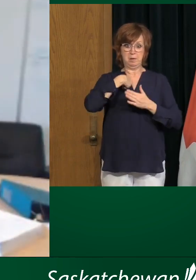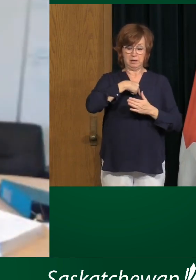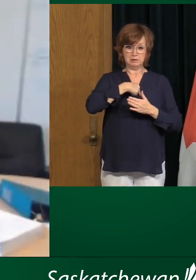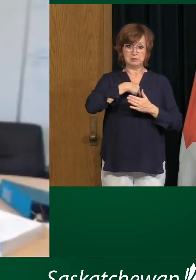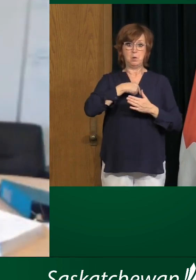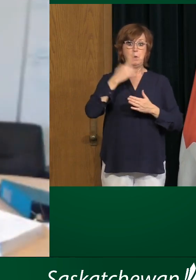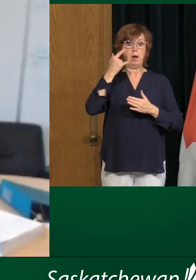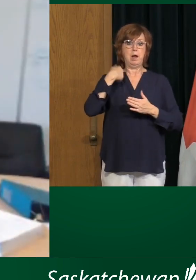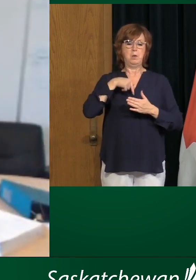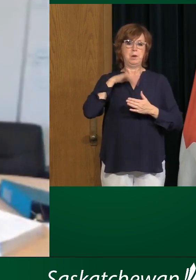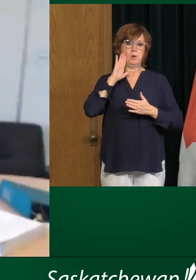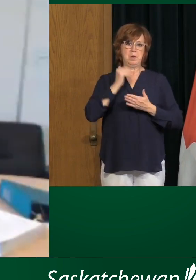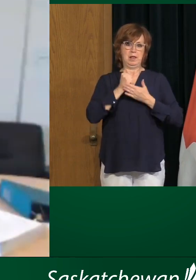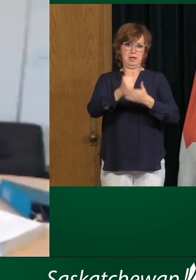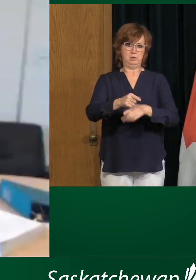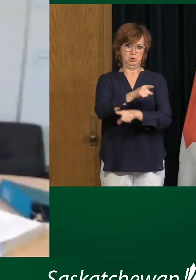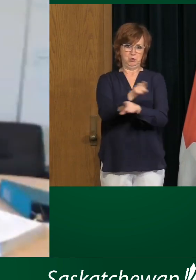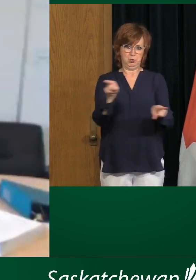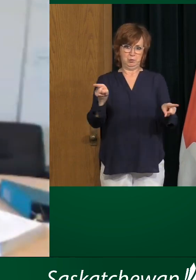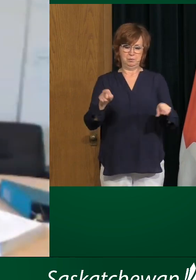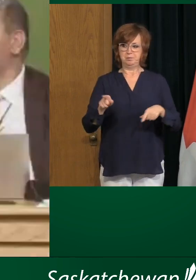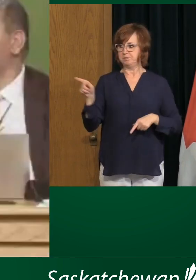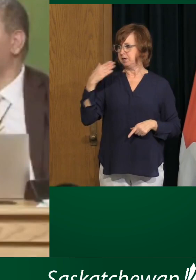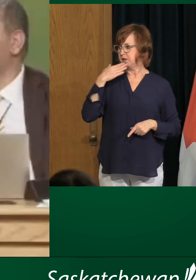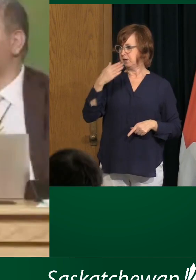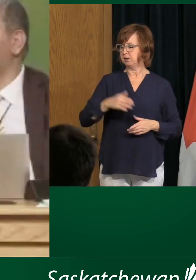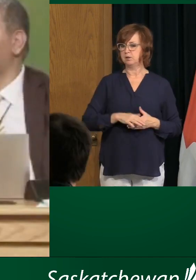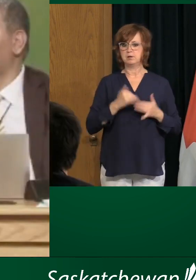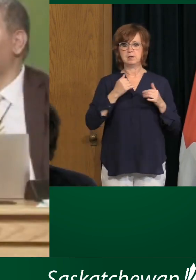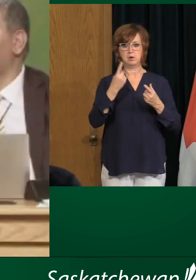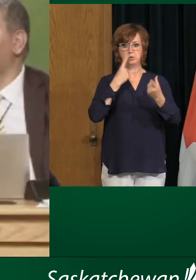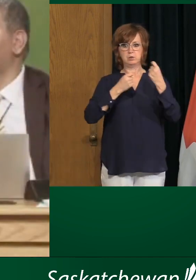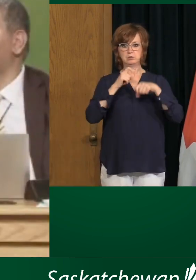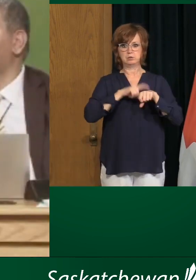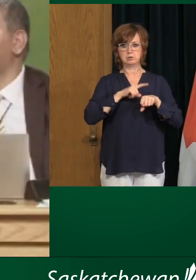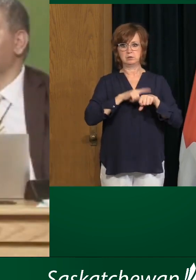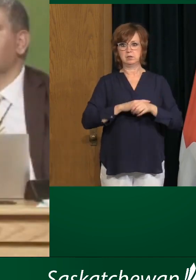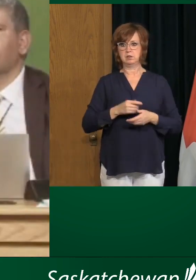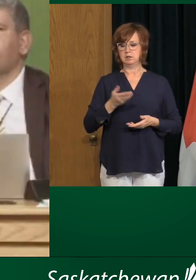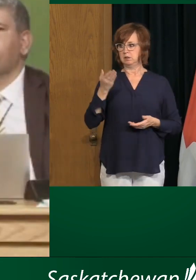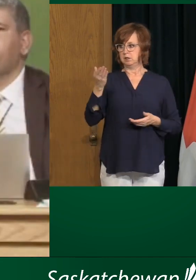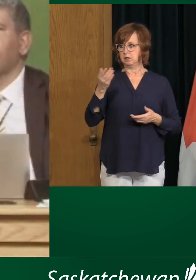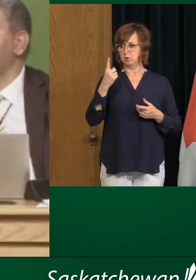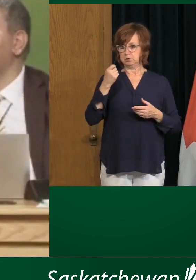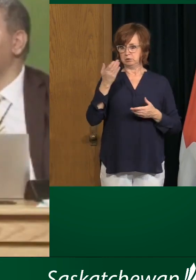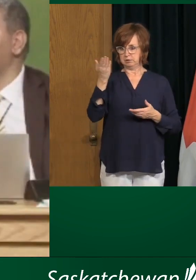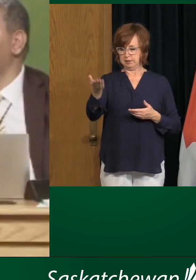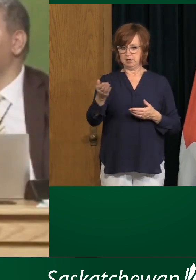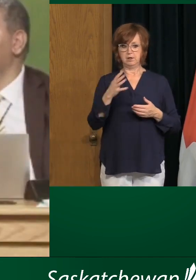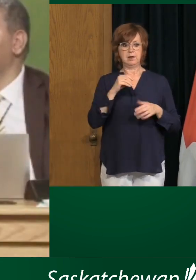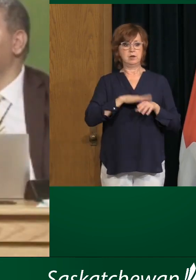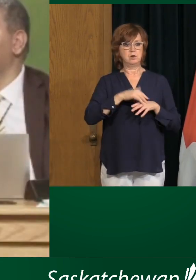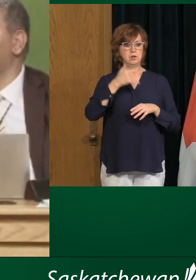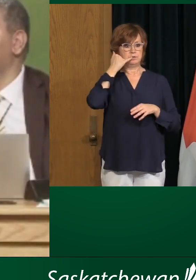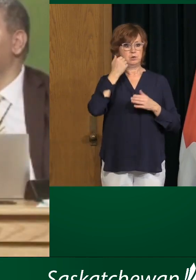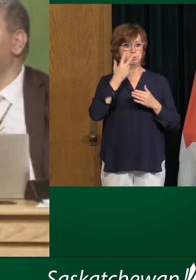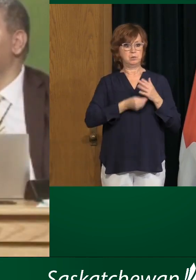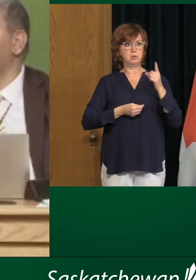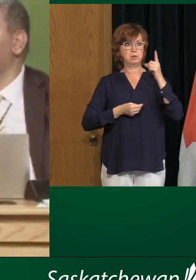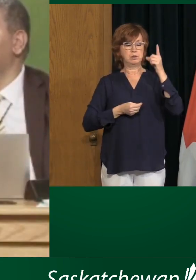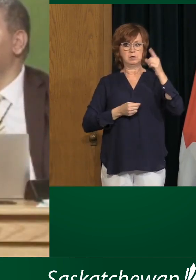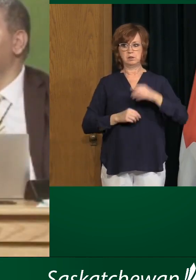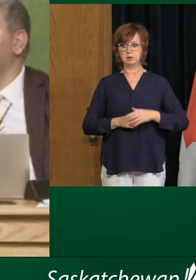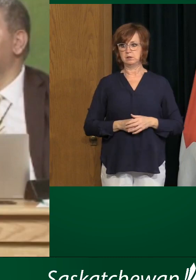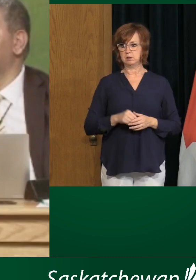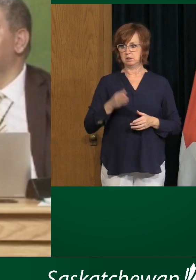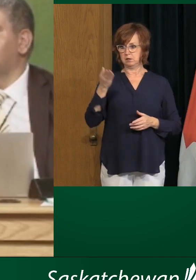Thank you, Dr. Shaw. We'll now move to the question and answer portion of the afternoon. I'll take questions in the room and also on the line. There's a question in the